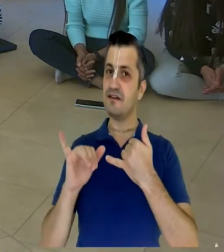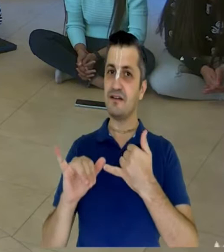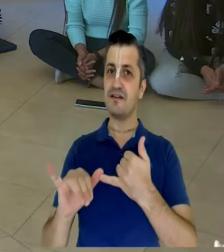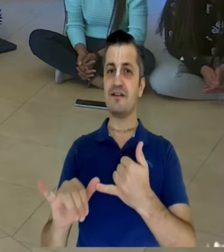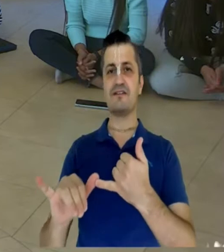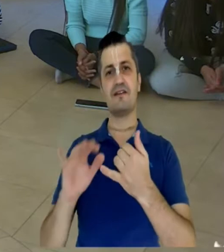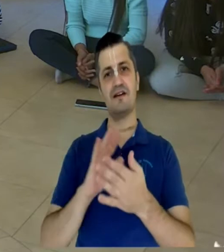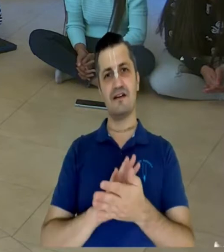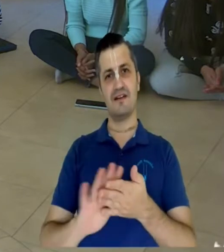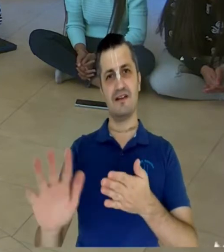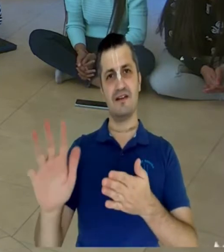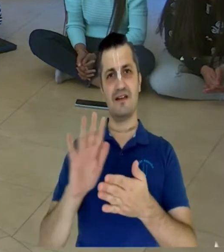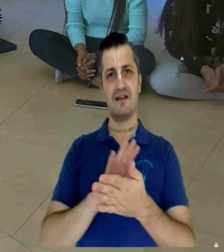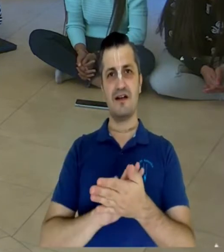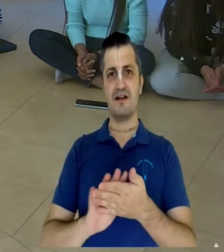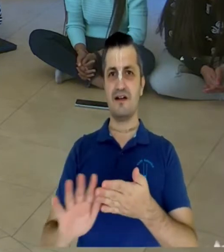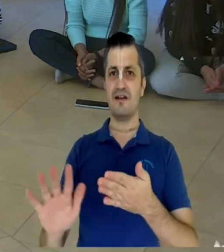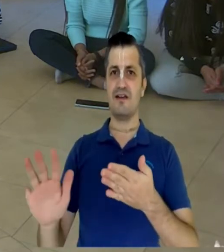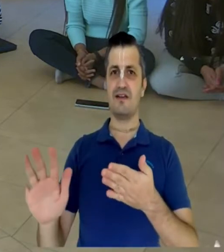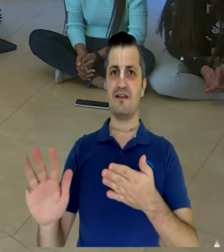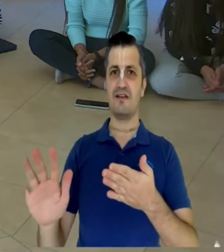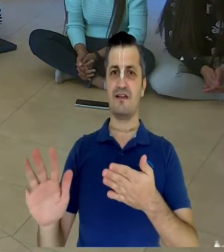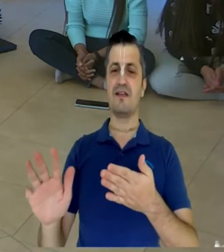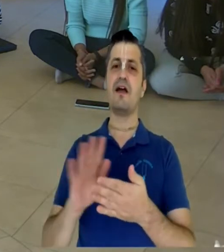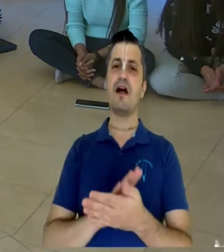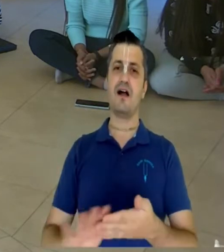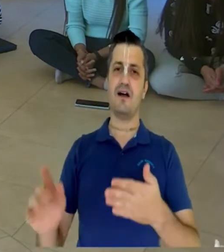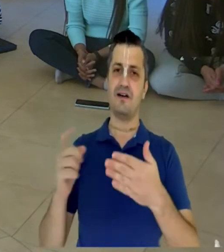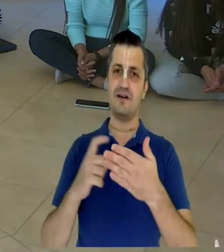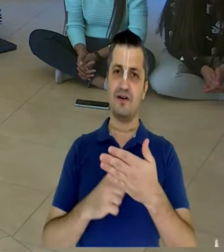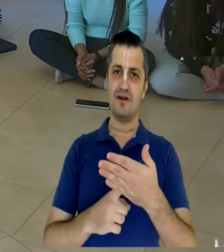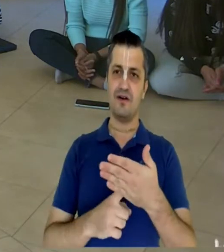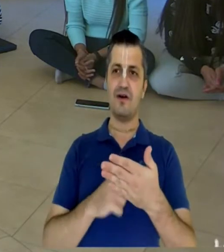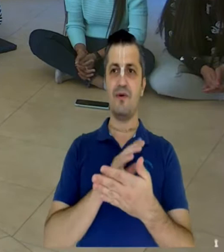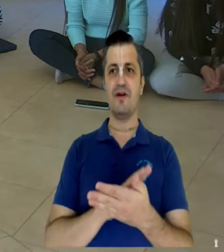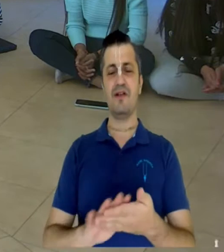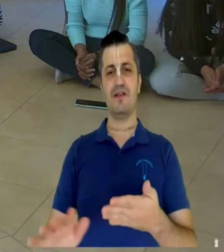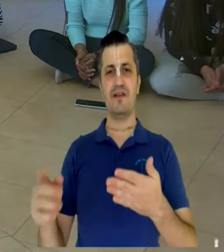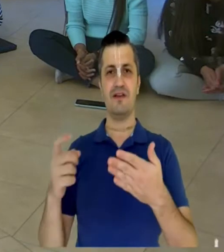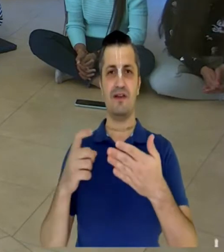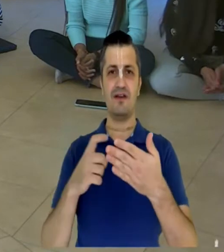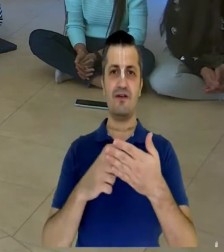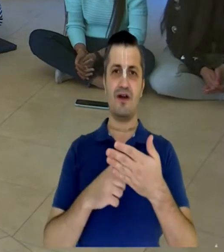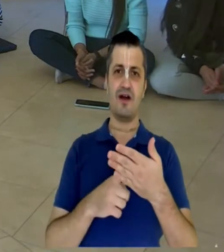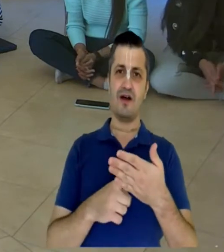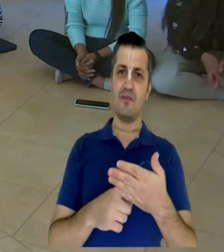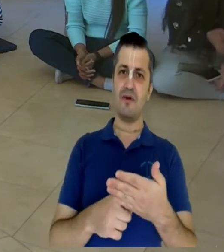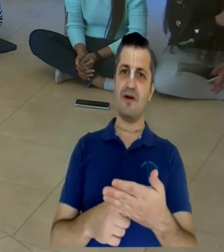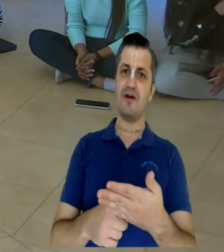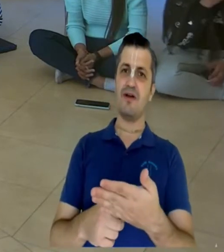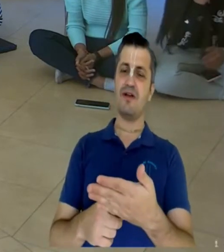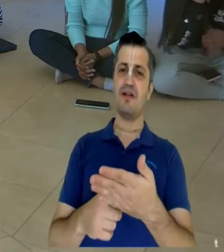Krishna Krishna Hare Hare Hare Rama